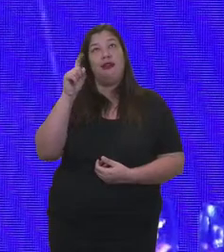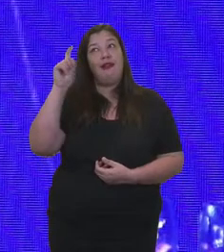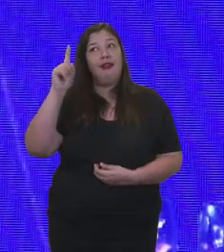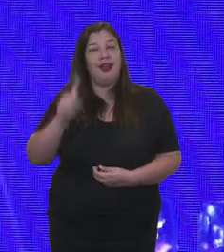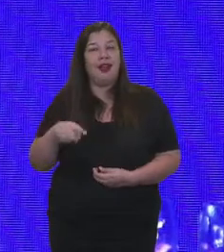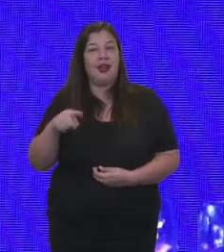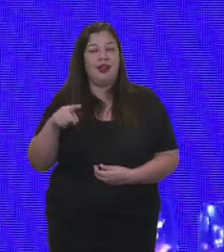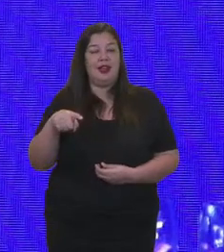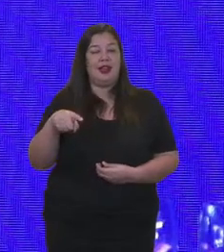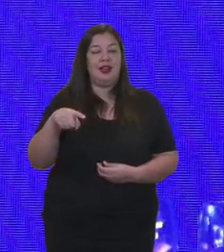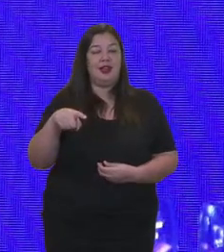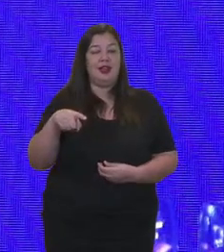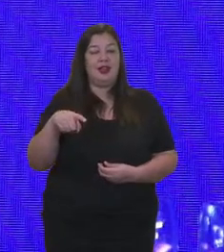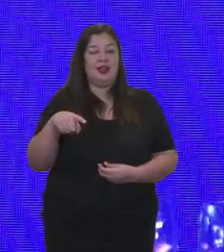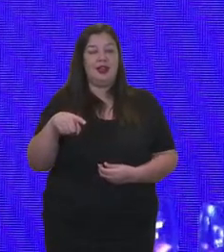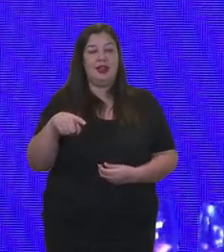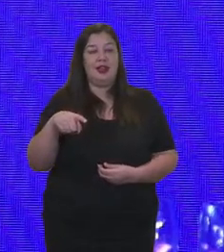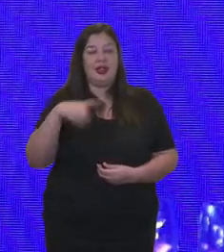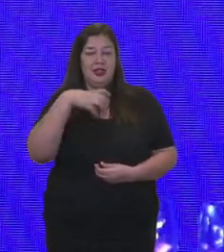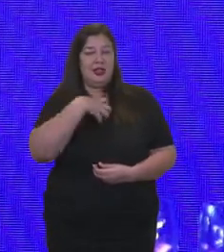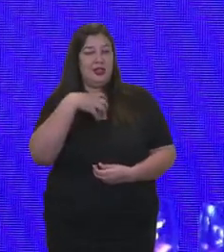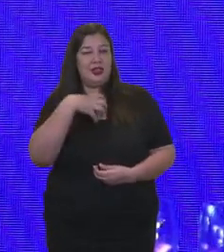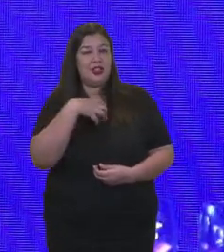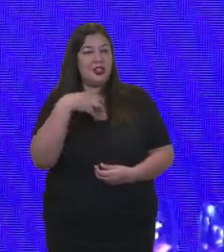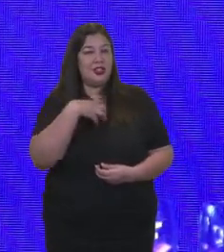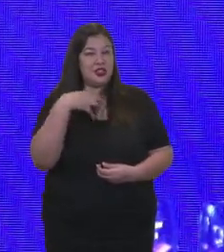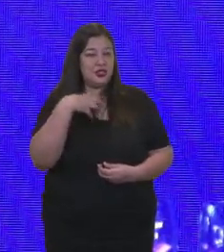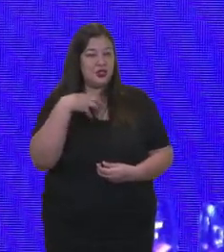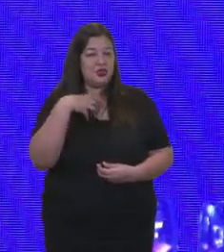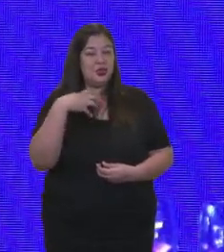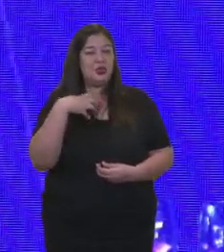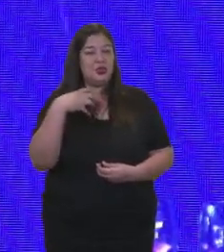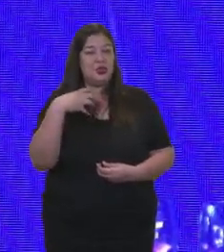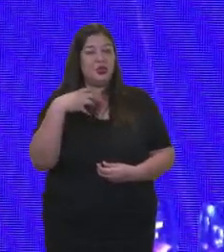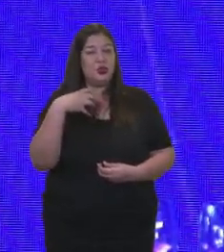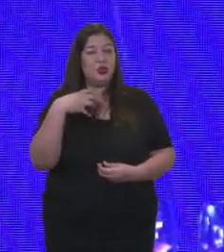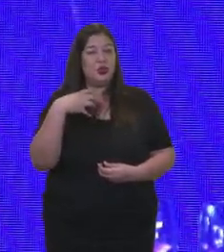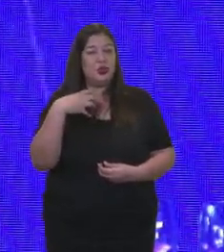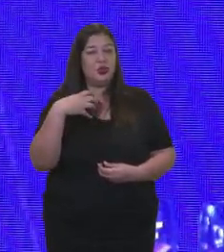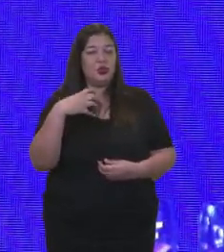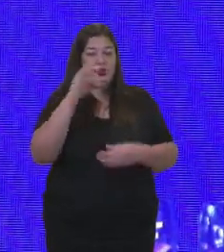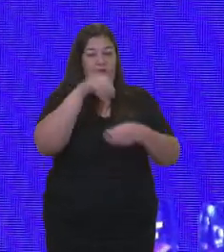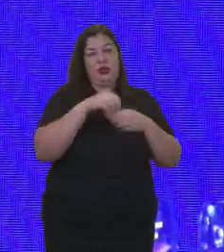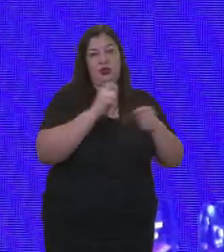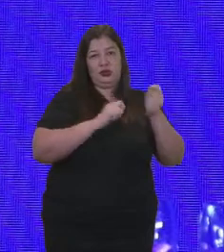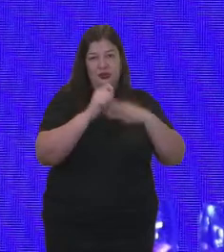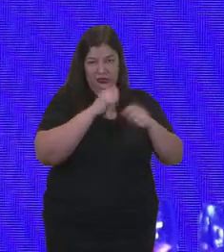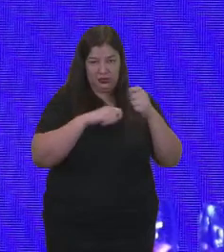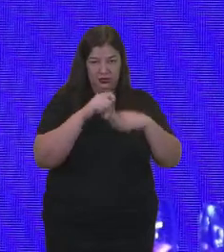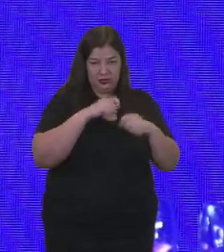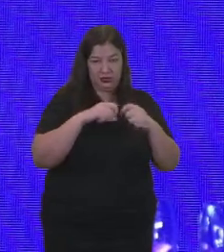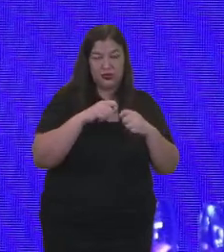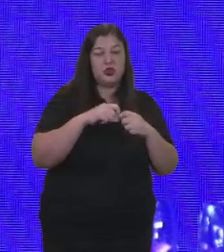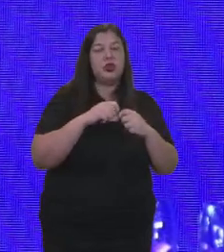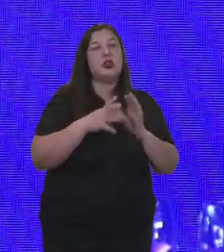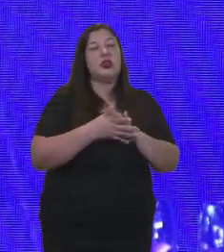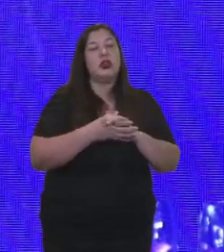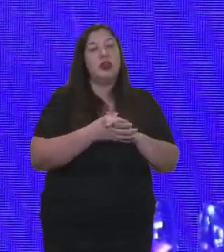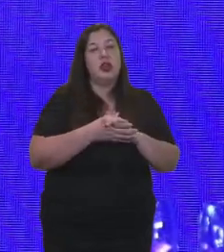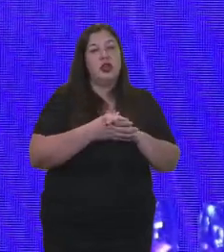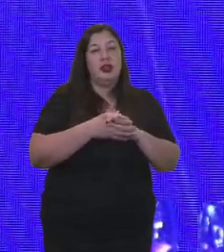Diversity, to diversify, is something that makes much more sense when it leads to an impact in the actual